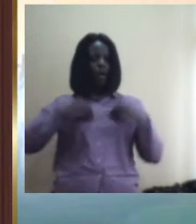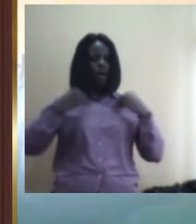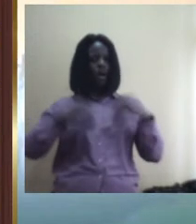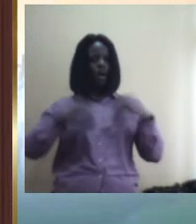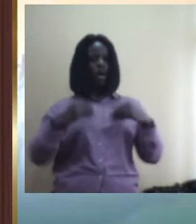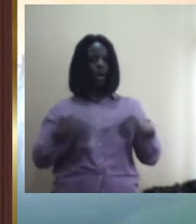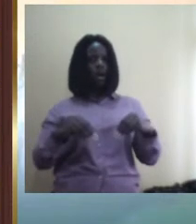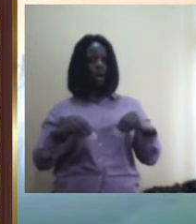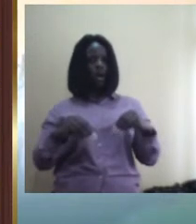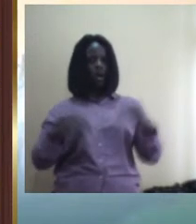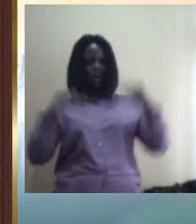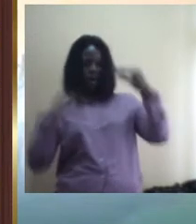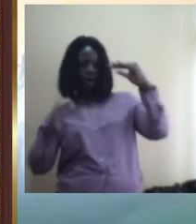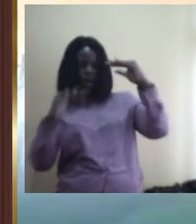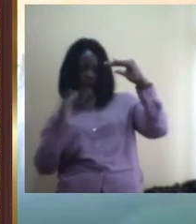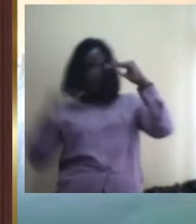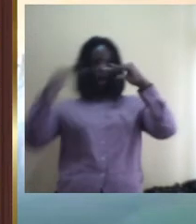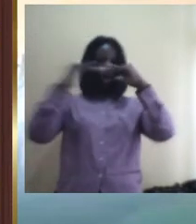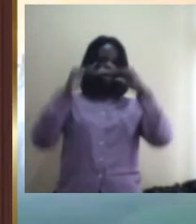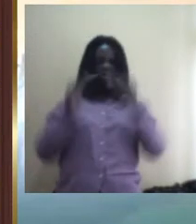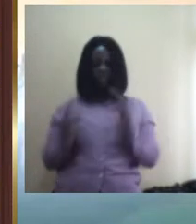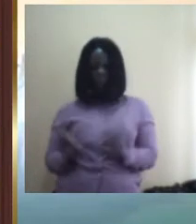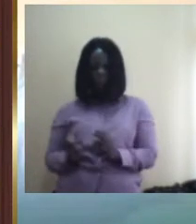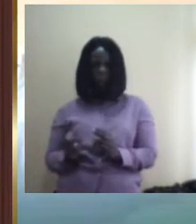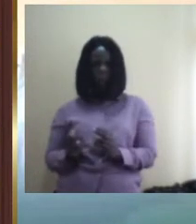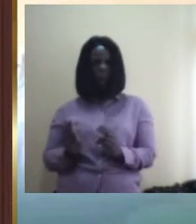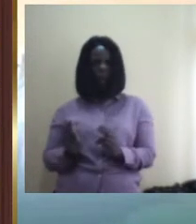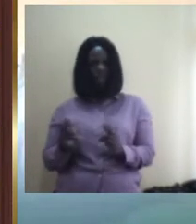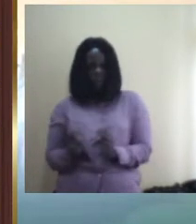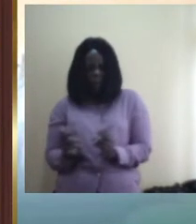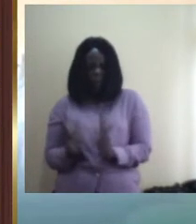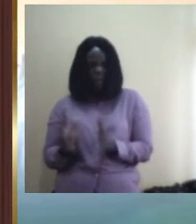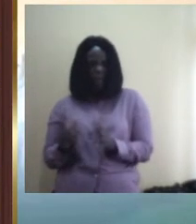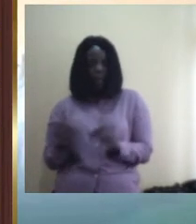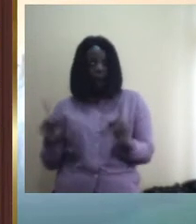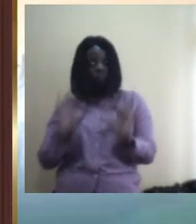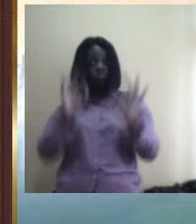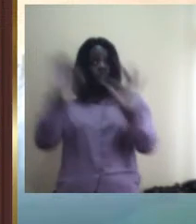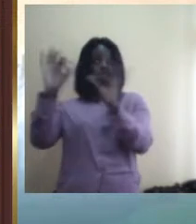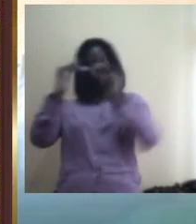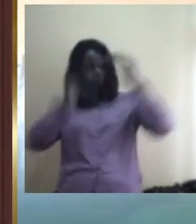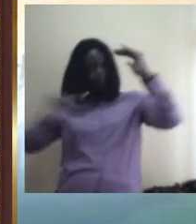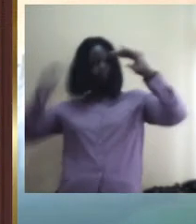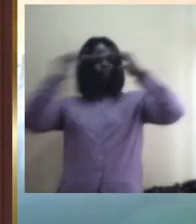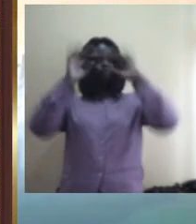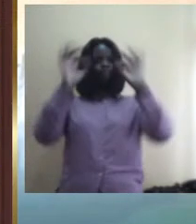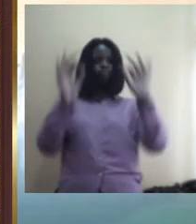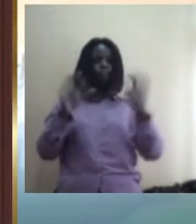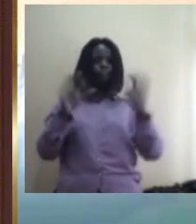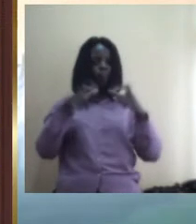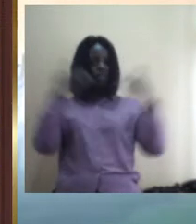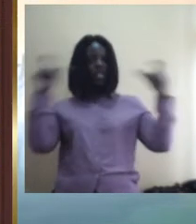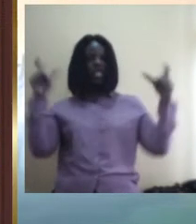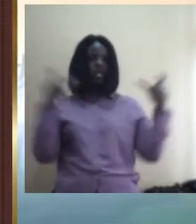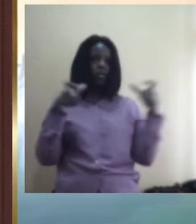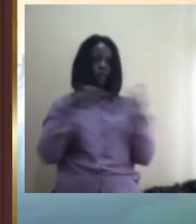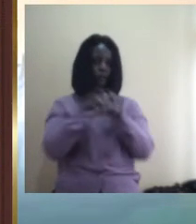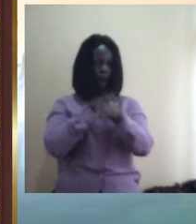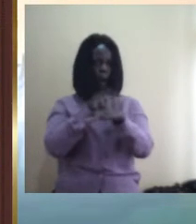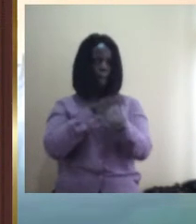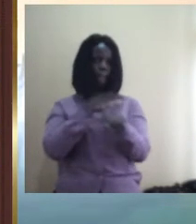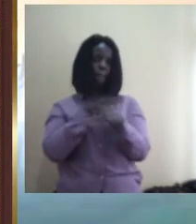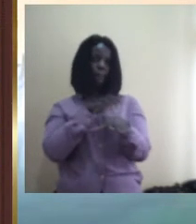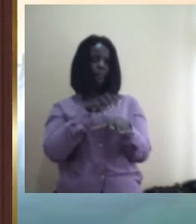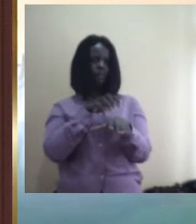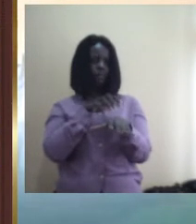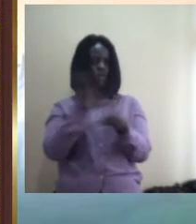being subsistence and smallholders, producers, to commercial entrepreneurs who also